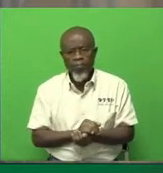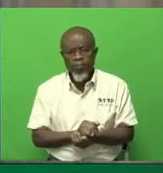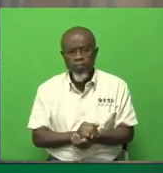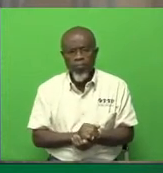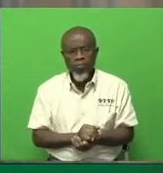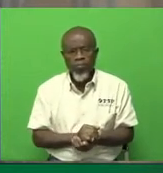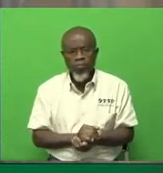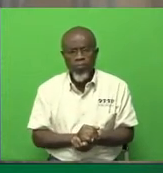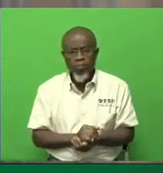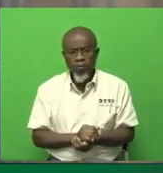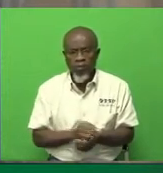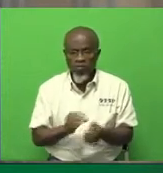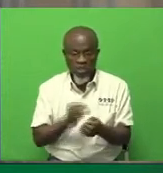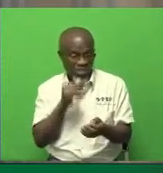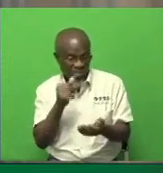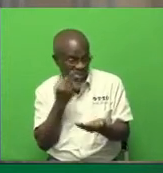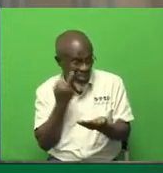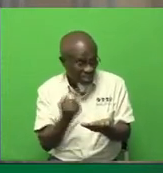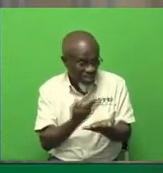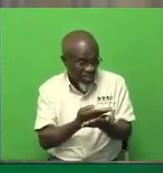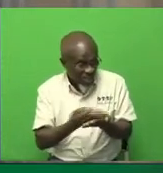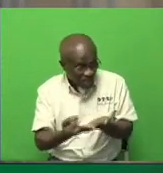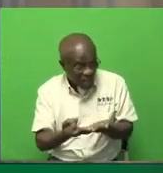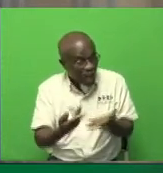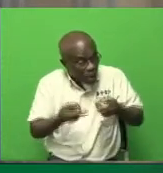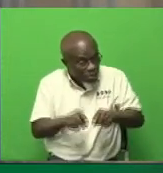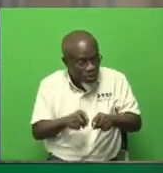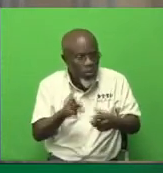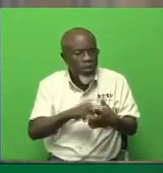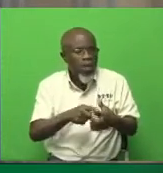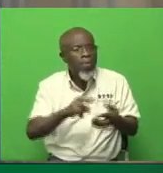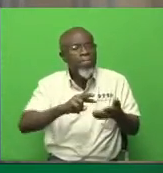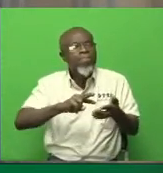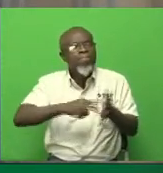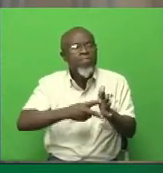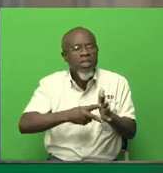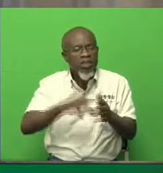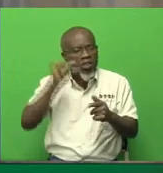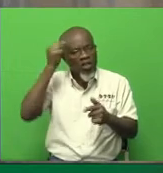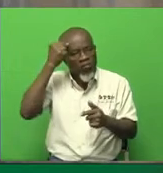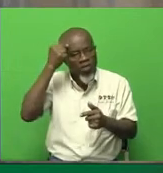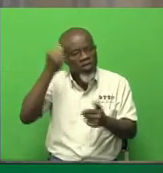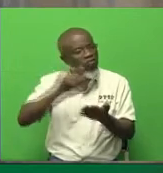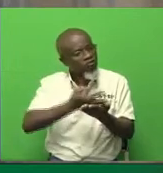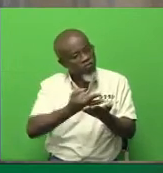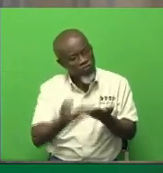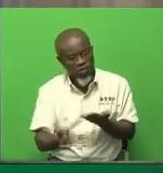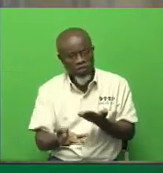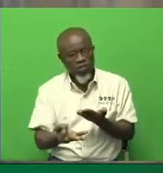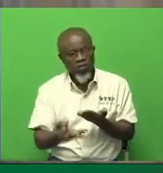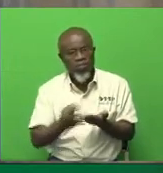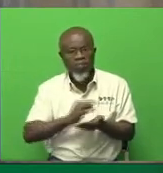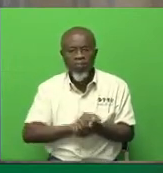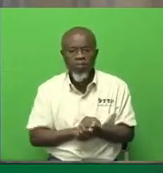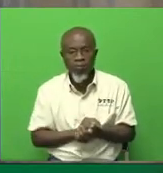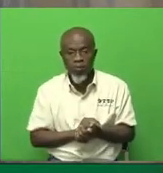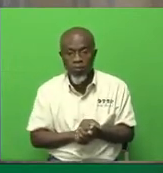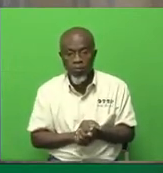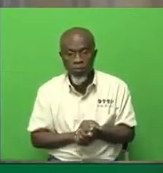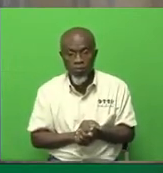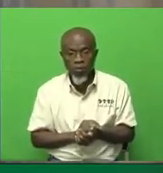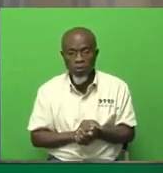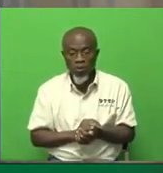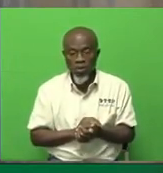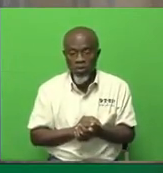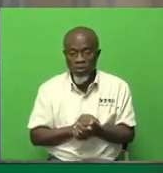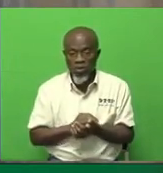to commit today that the UNC government will immediately ensure the full resourcing of the office responsible of a vat collection on